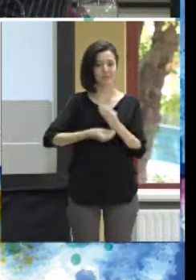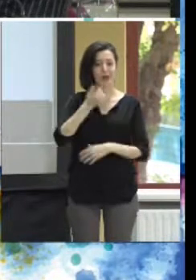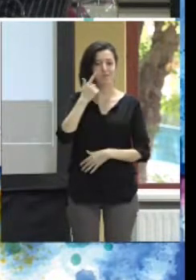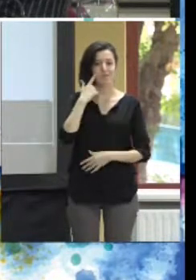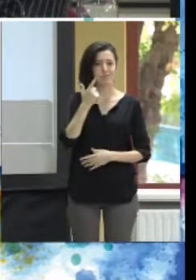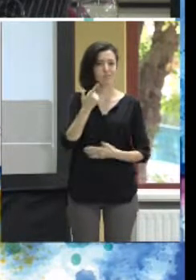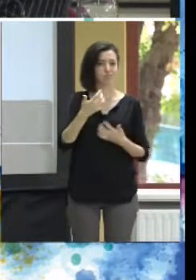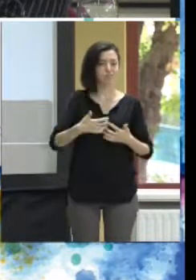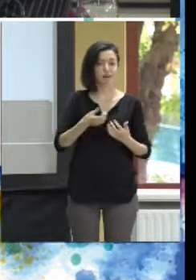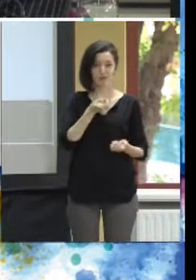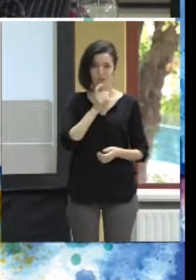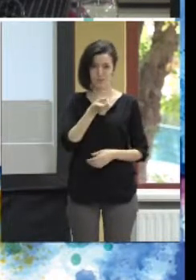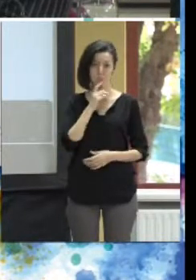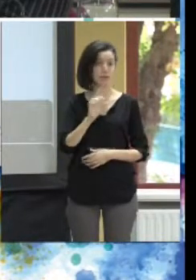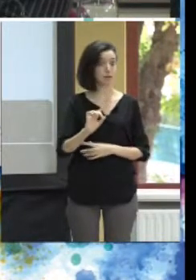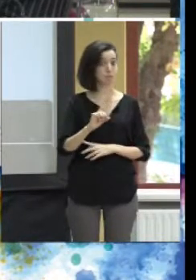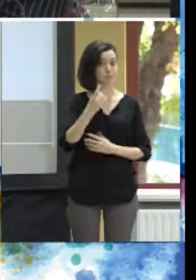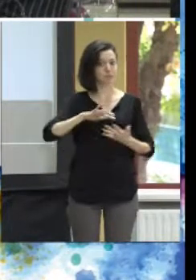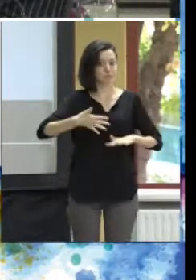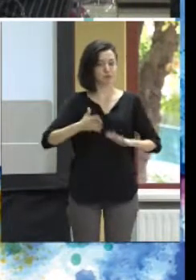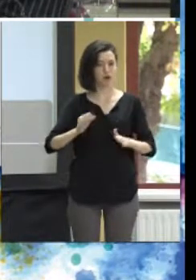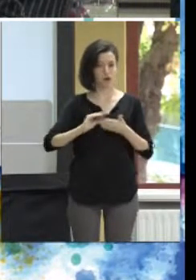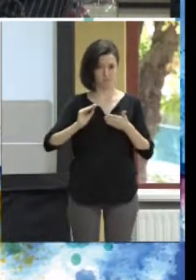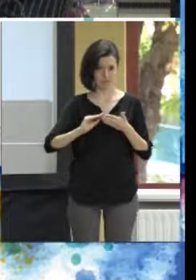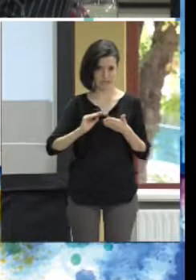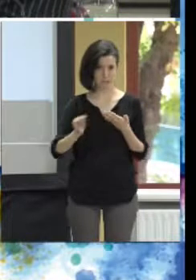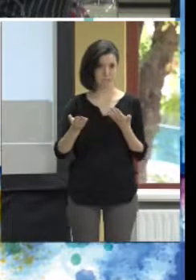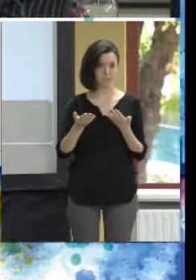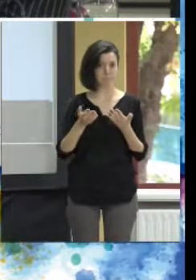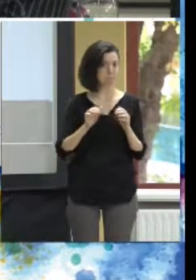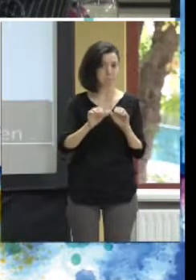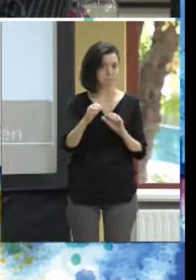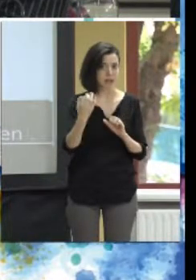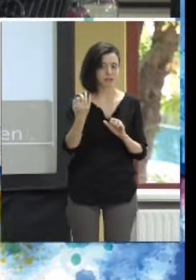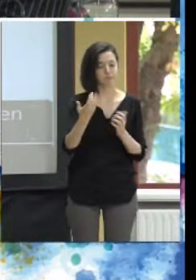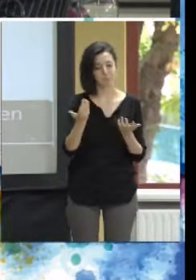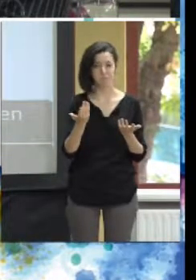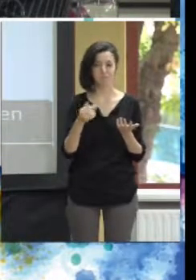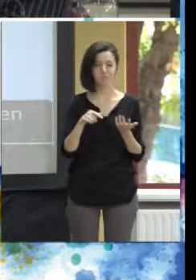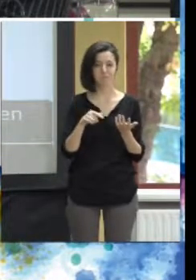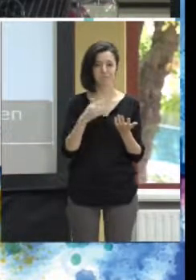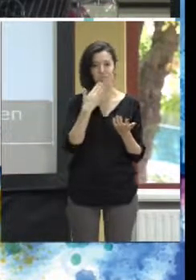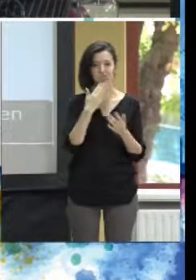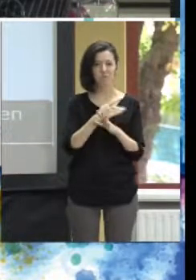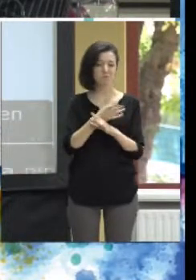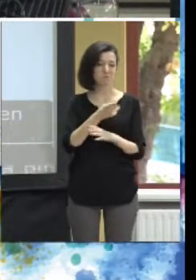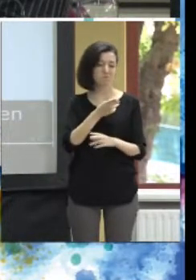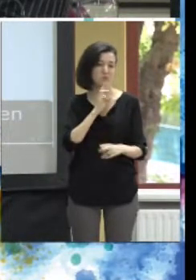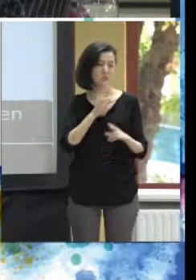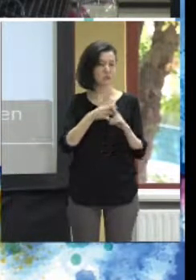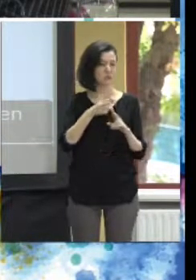offices and first made a pinball, so a little pinboard, being able to display the information